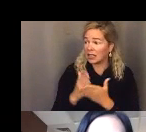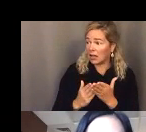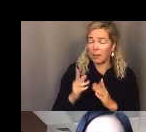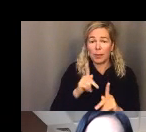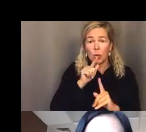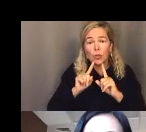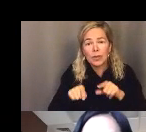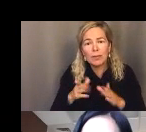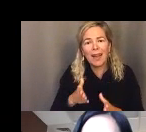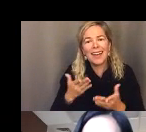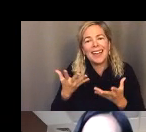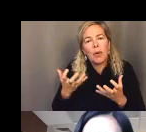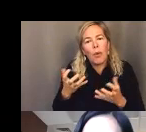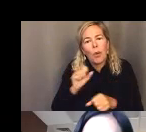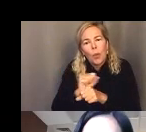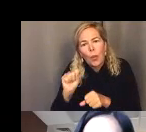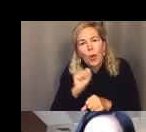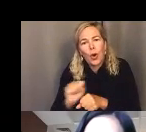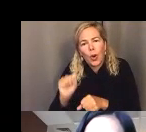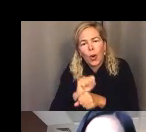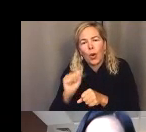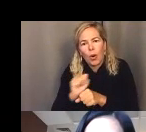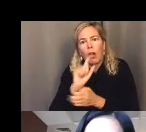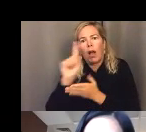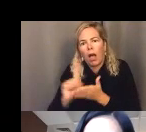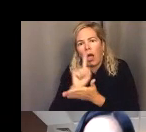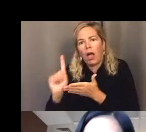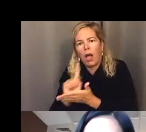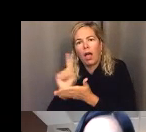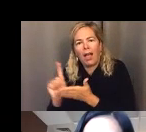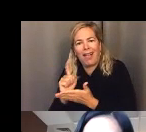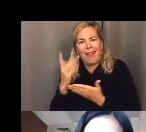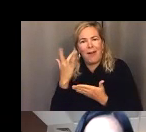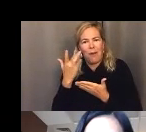their productivity or work longer hours. Next slide.